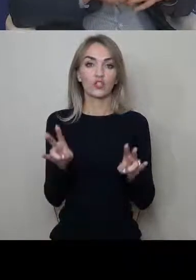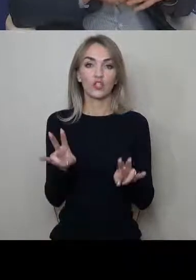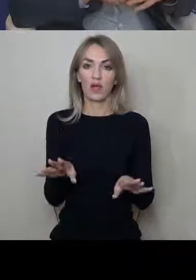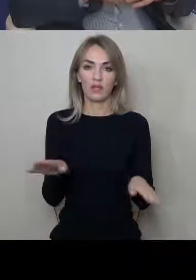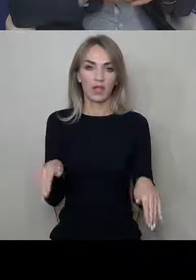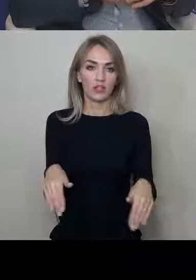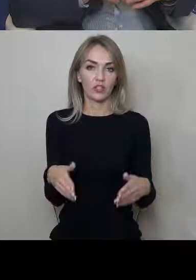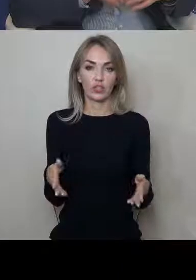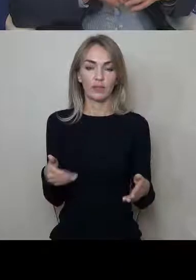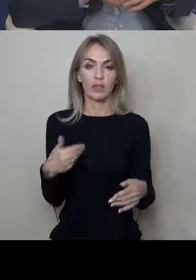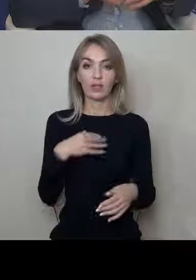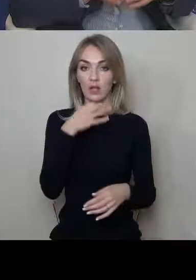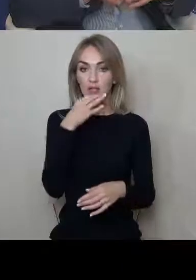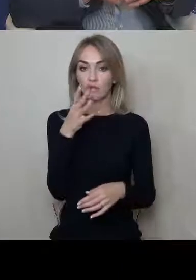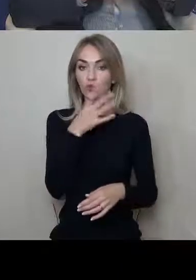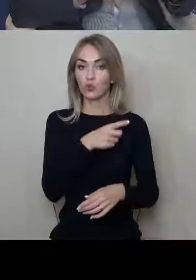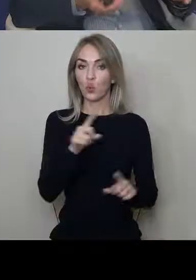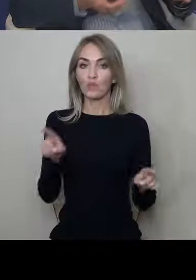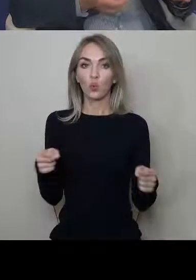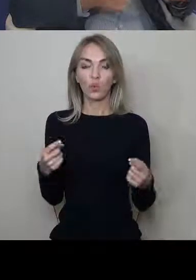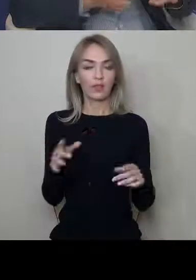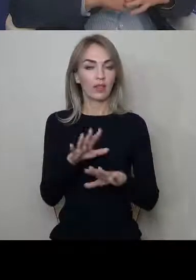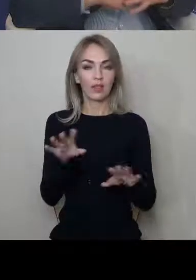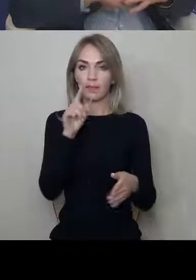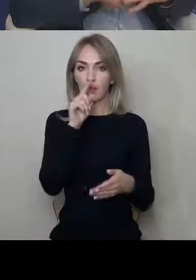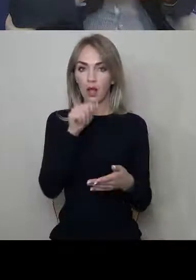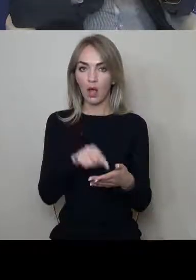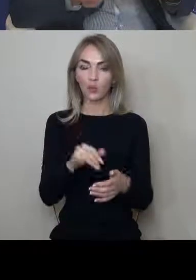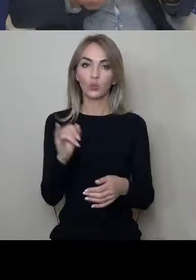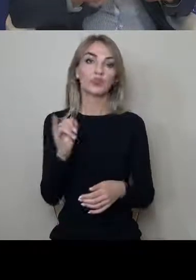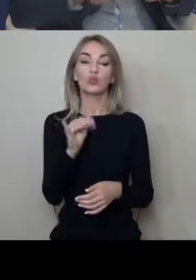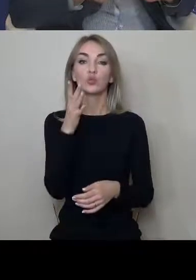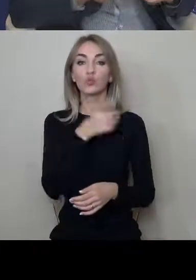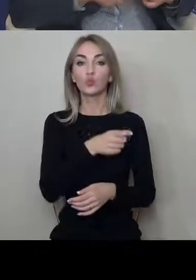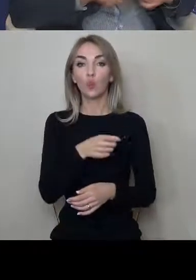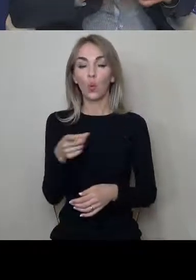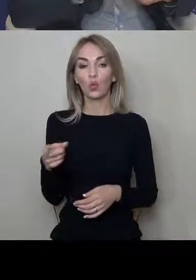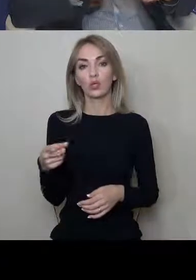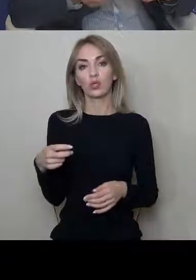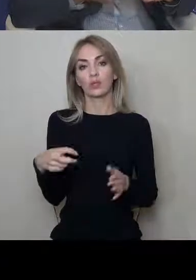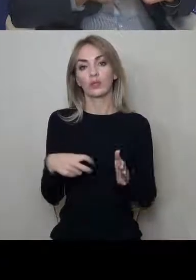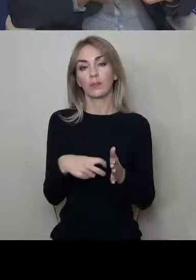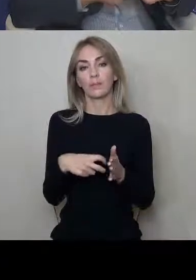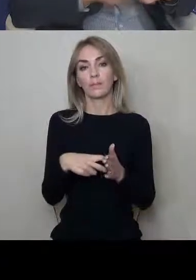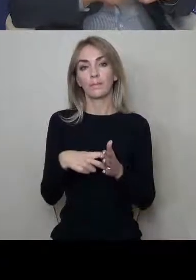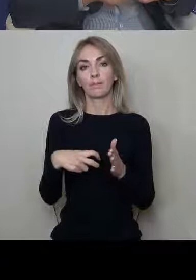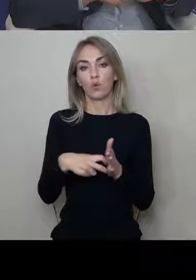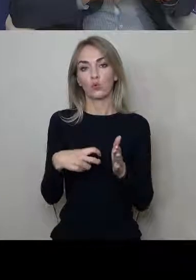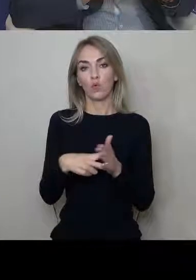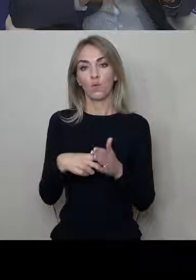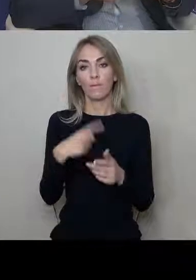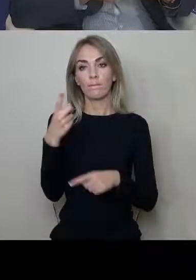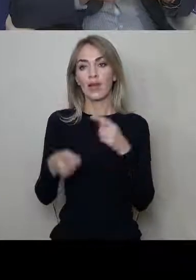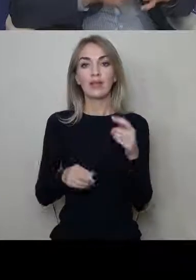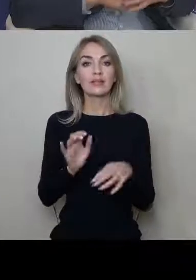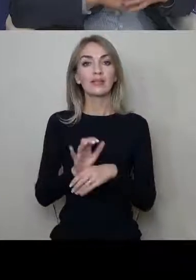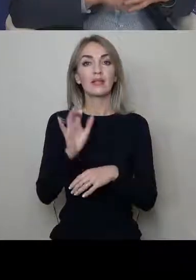court received the documents already missed the deadline. So